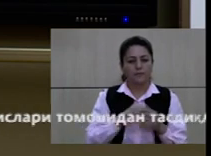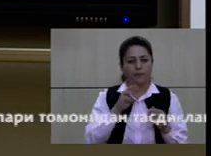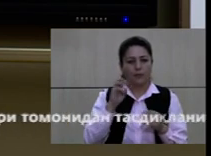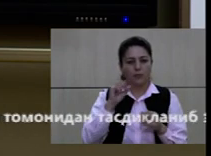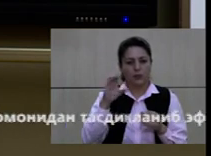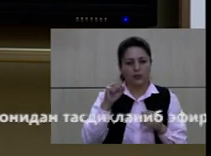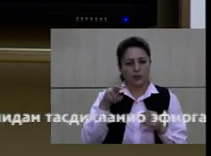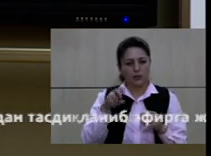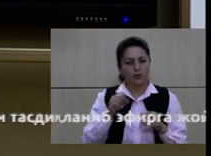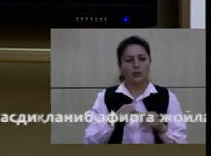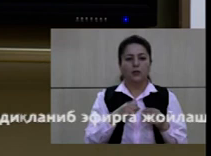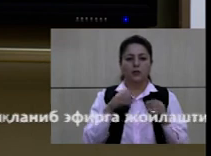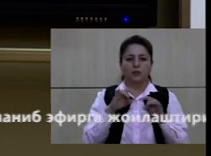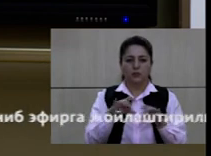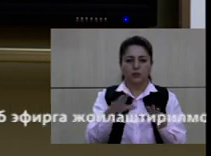Masala yechishning bosqichlari.